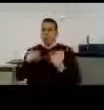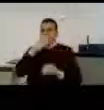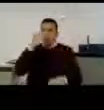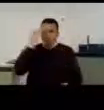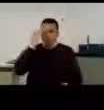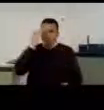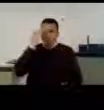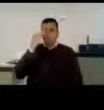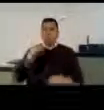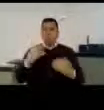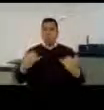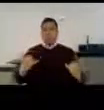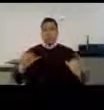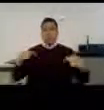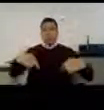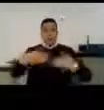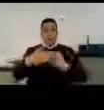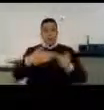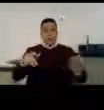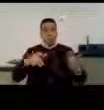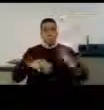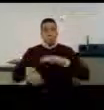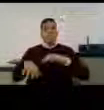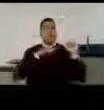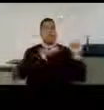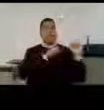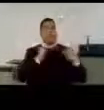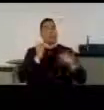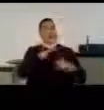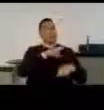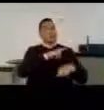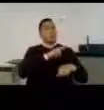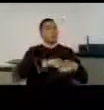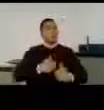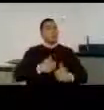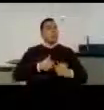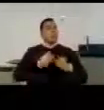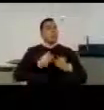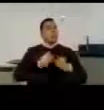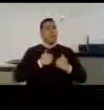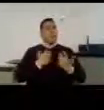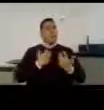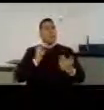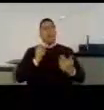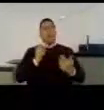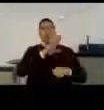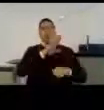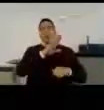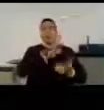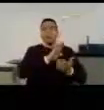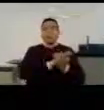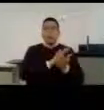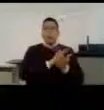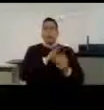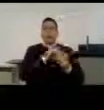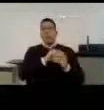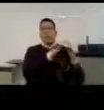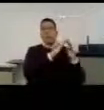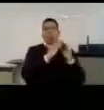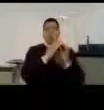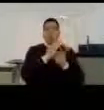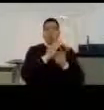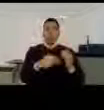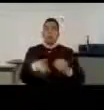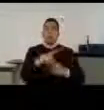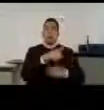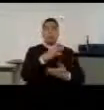because I know when you leave this room today, you're going to go back to your lives, but you're going to be in those schools, you're going to be in your communities, maybe some